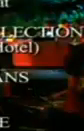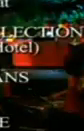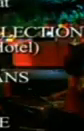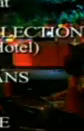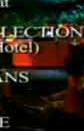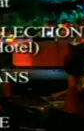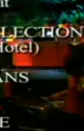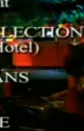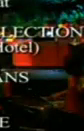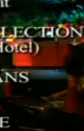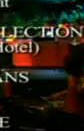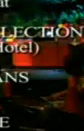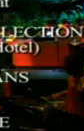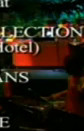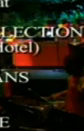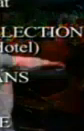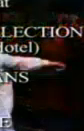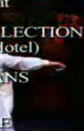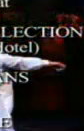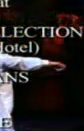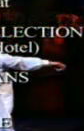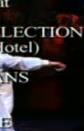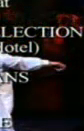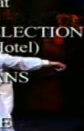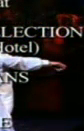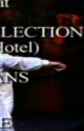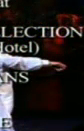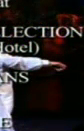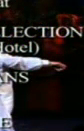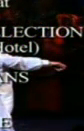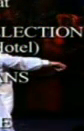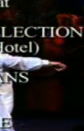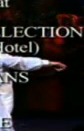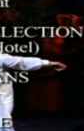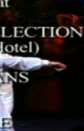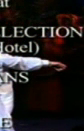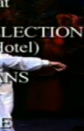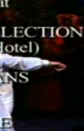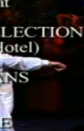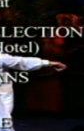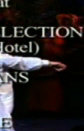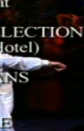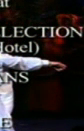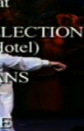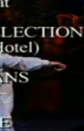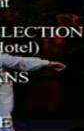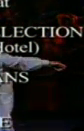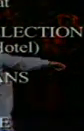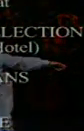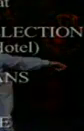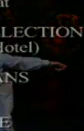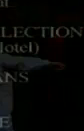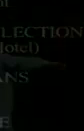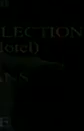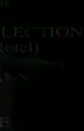set available at the Signature Collection, the Normandy Hotel, from members of the Lydians and from Gayelle.